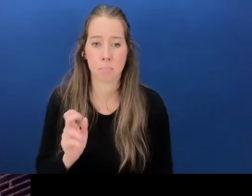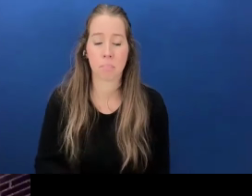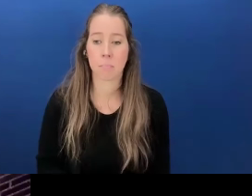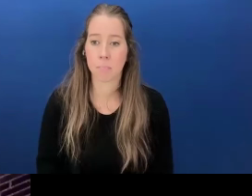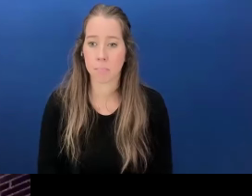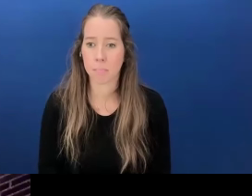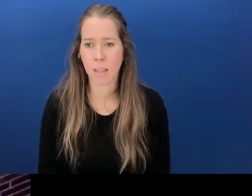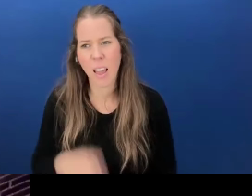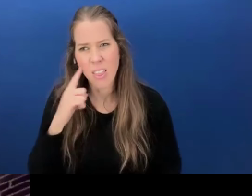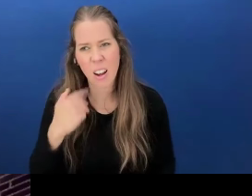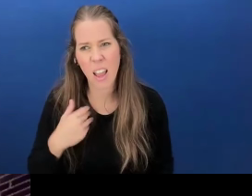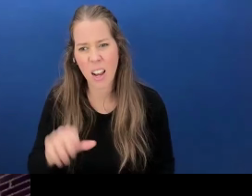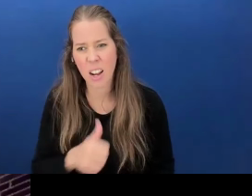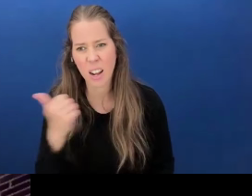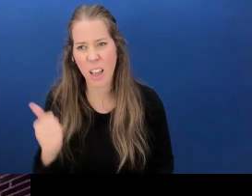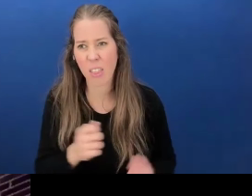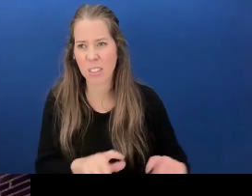I thought I had another slide and I'm like,